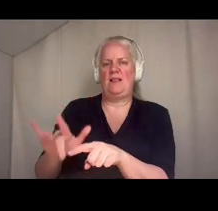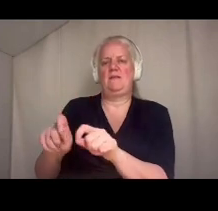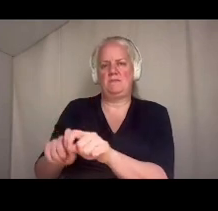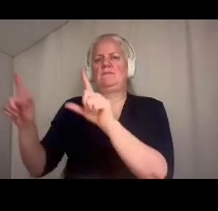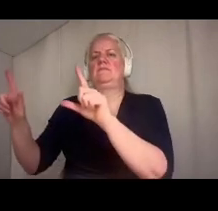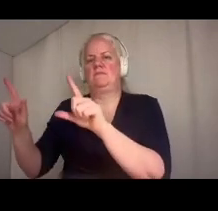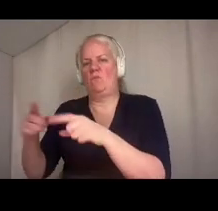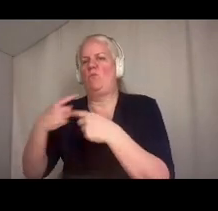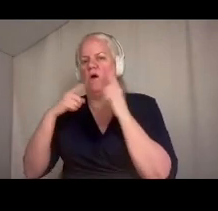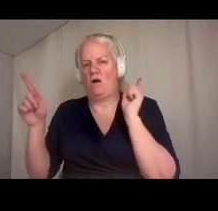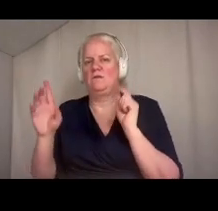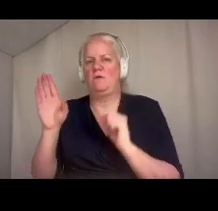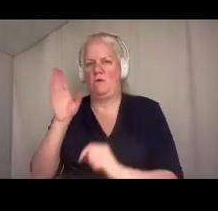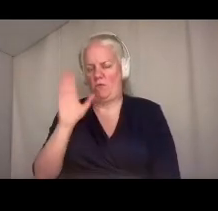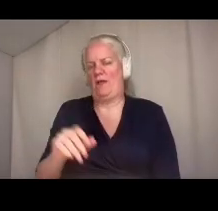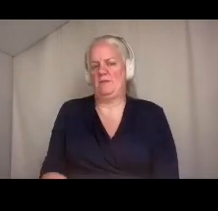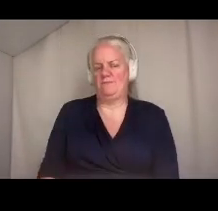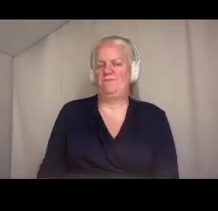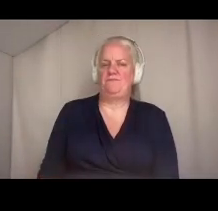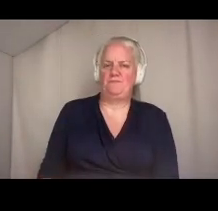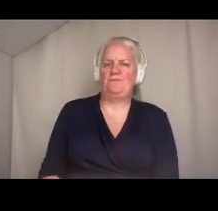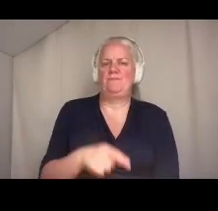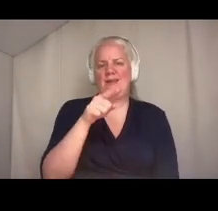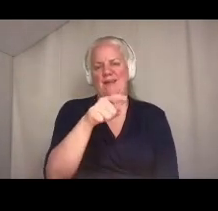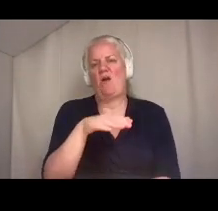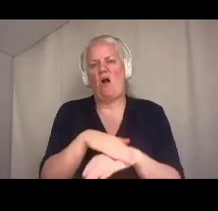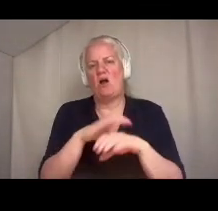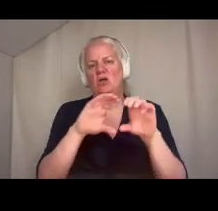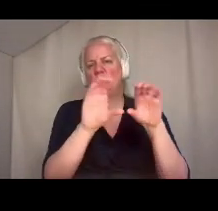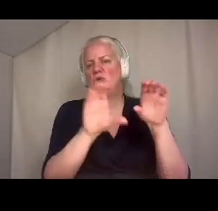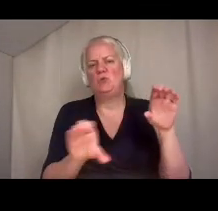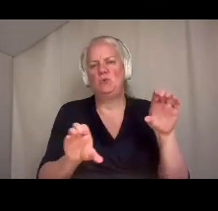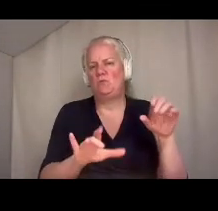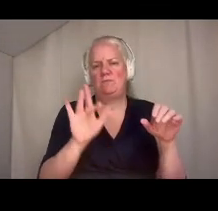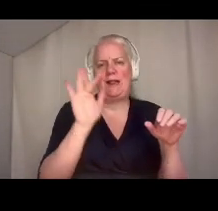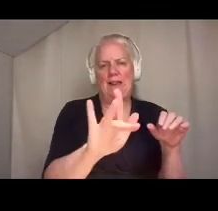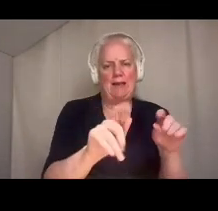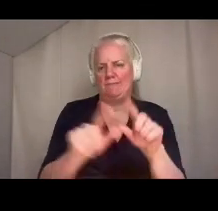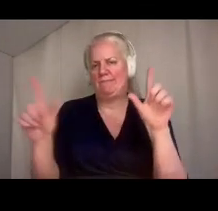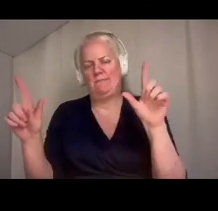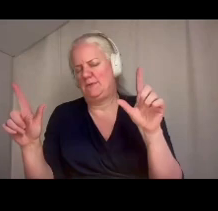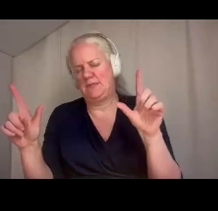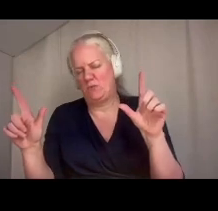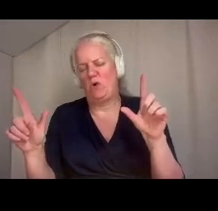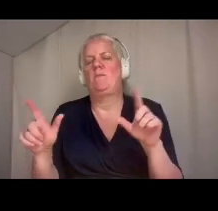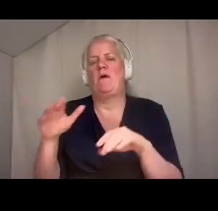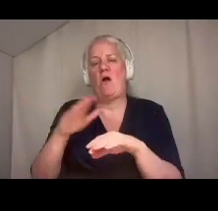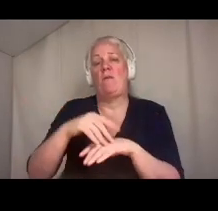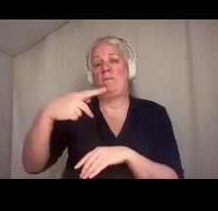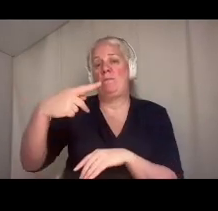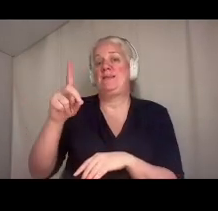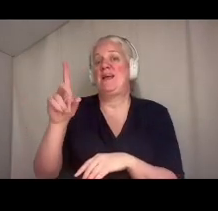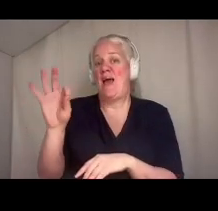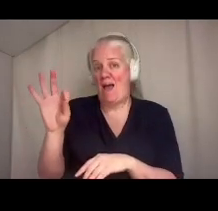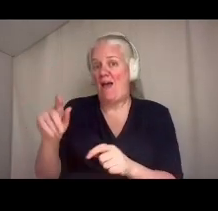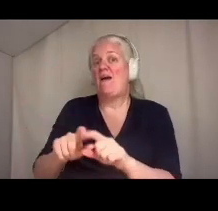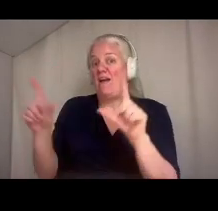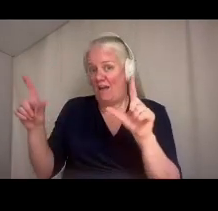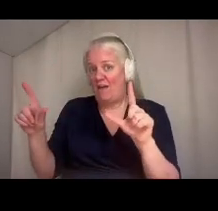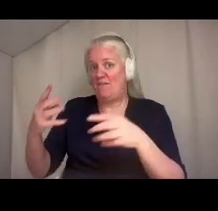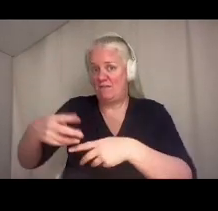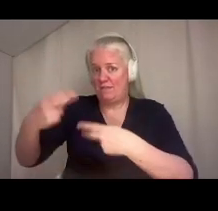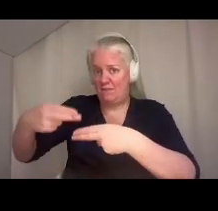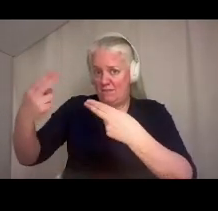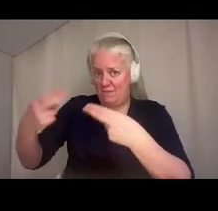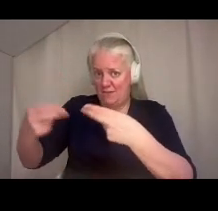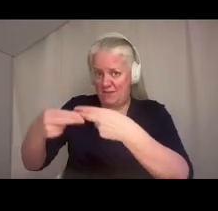interested in, and you can go directly on that link. And for those of you who are watching a recording and you may